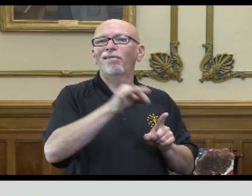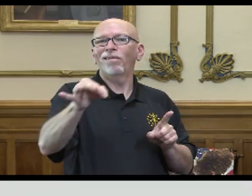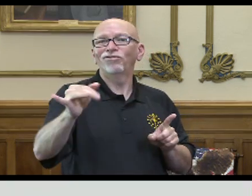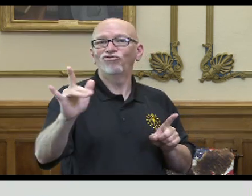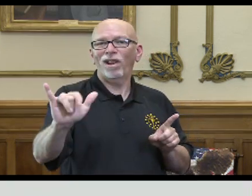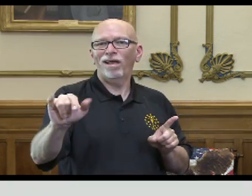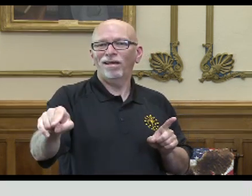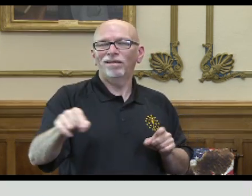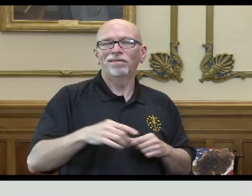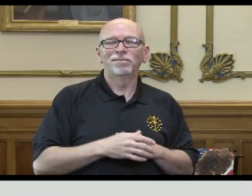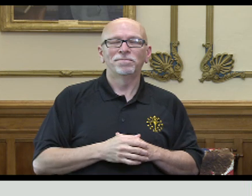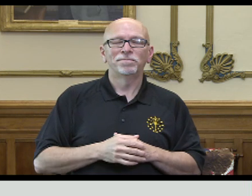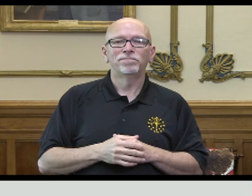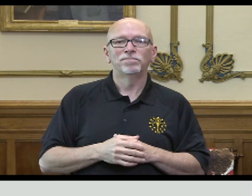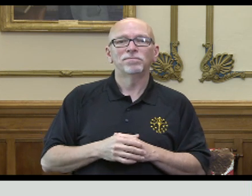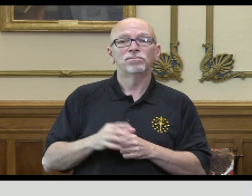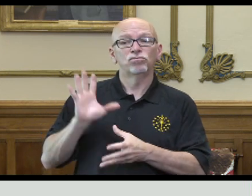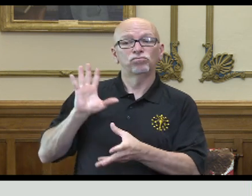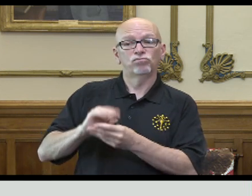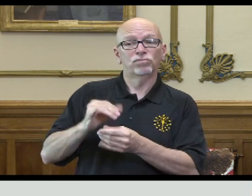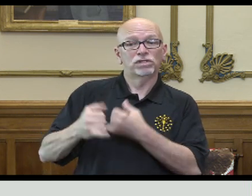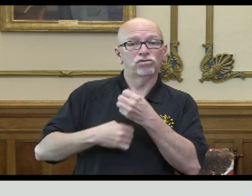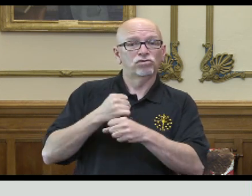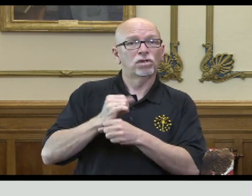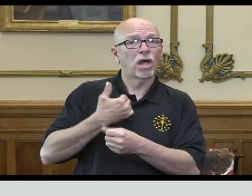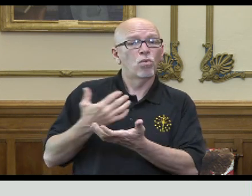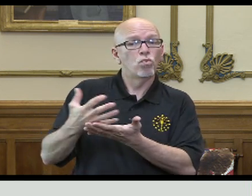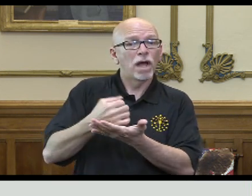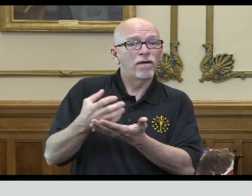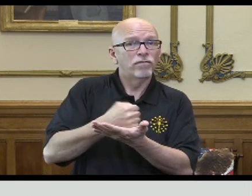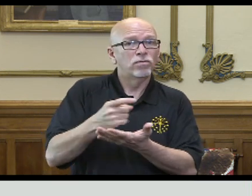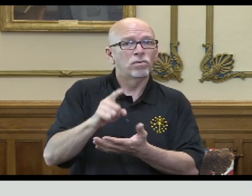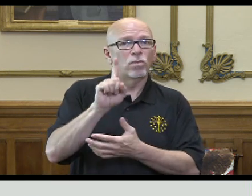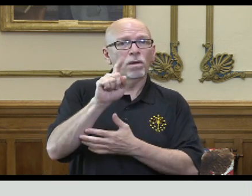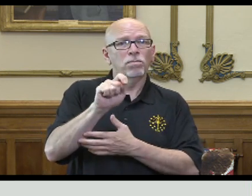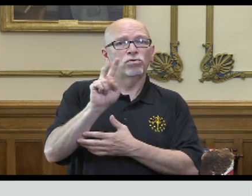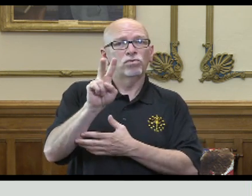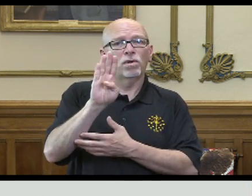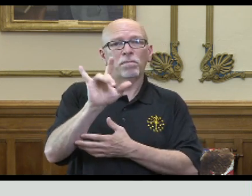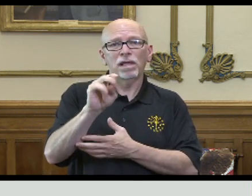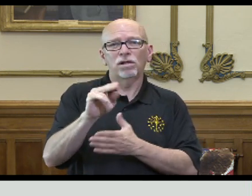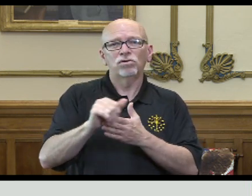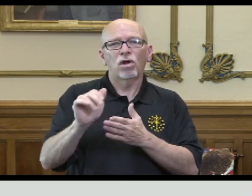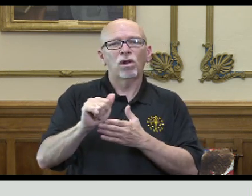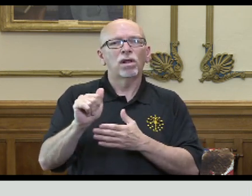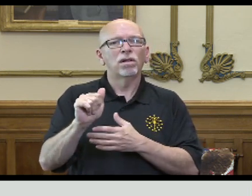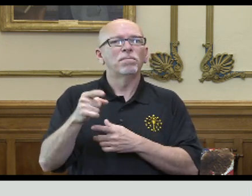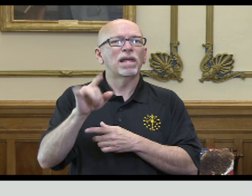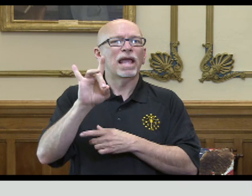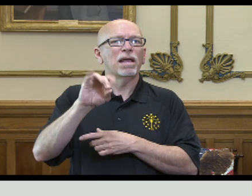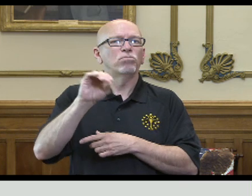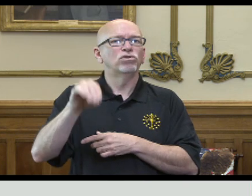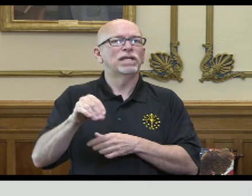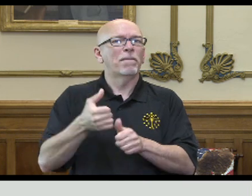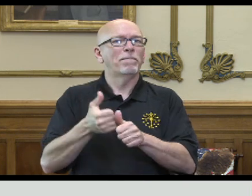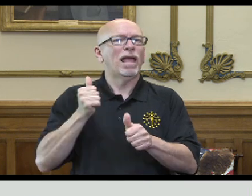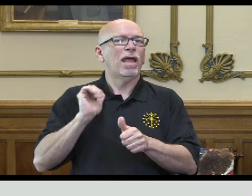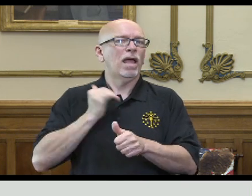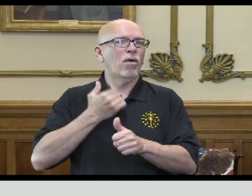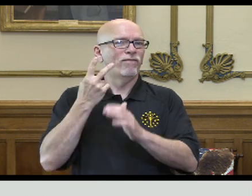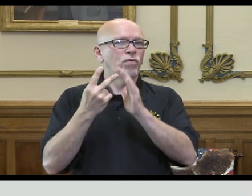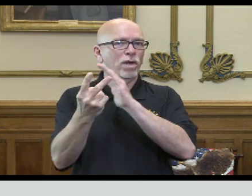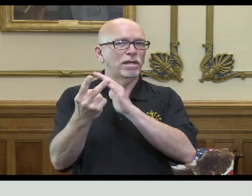July. Year to date, our revenue collections are $1.2 billion, or 8% behind our